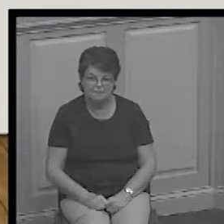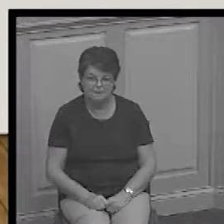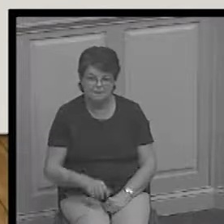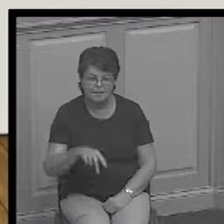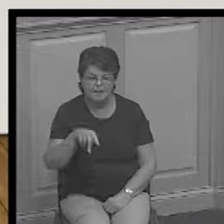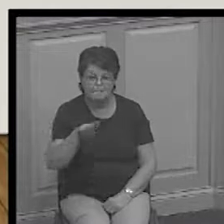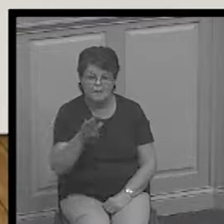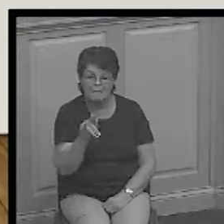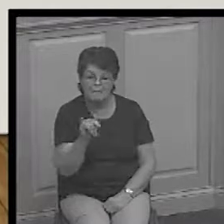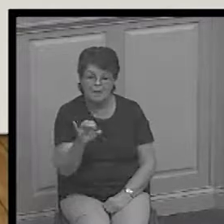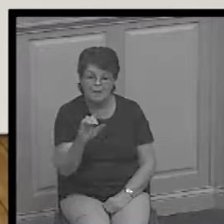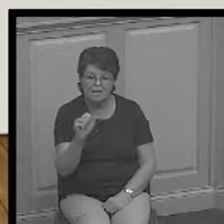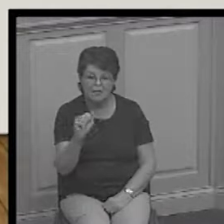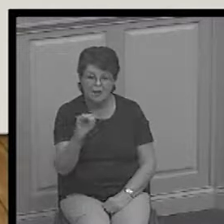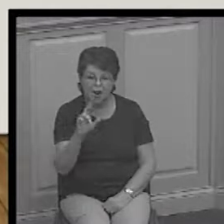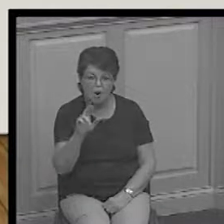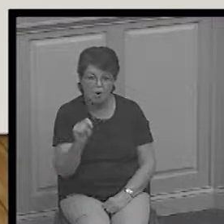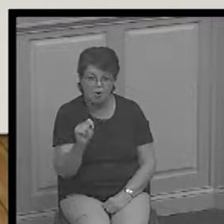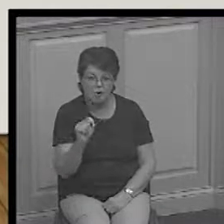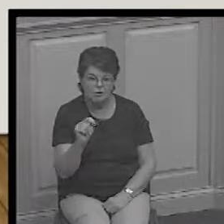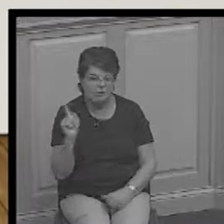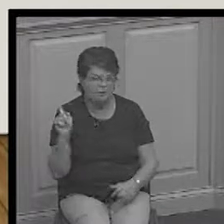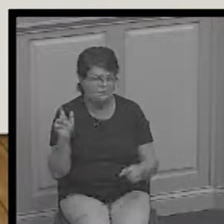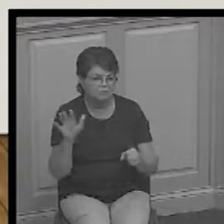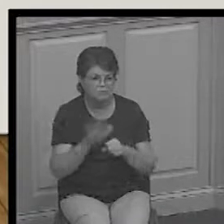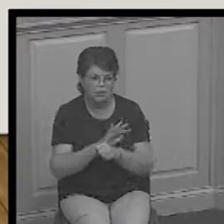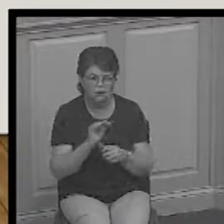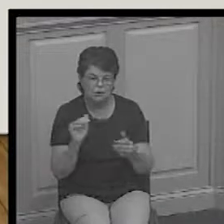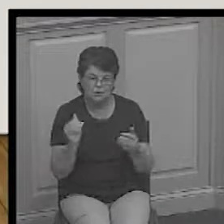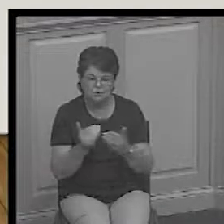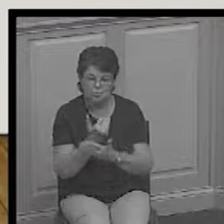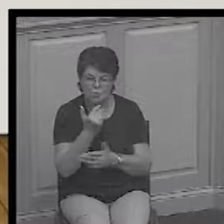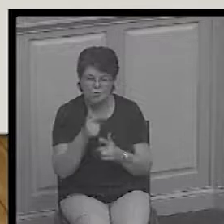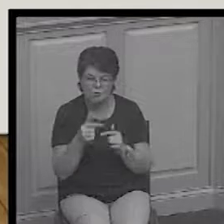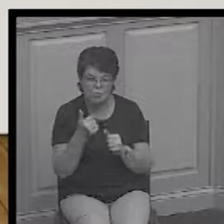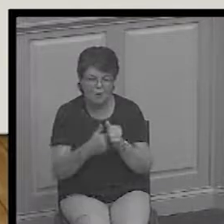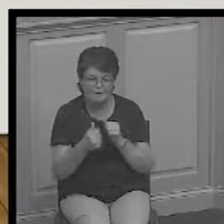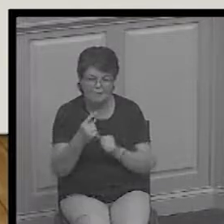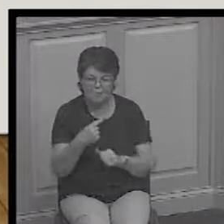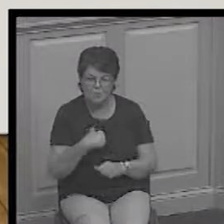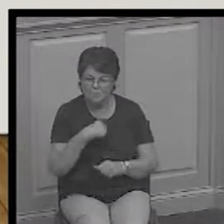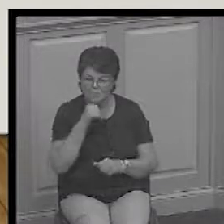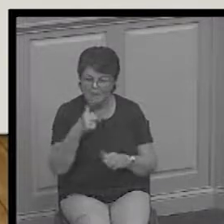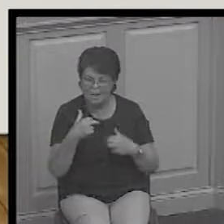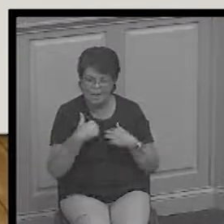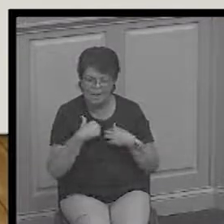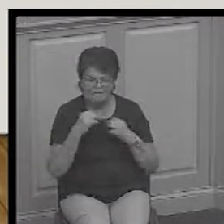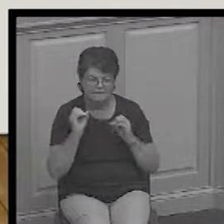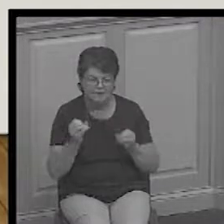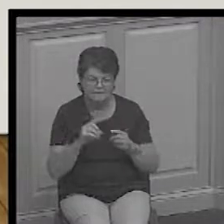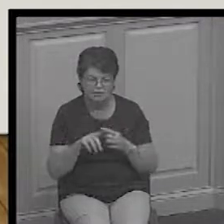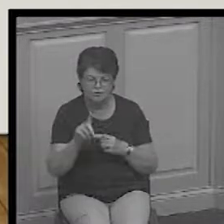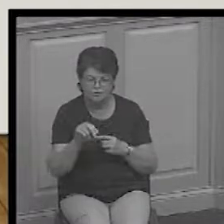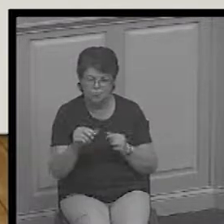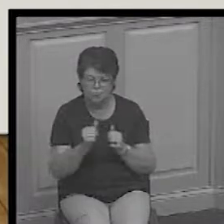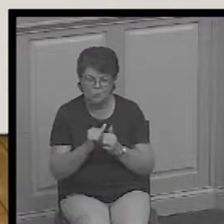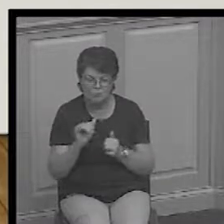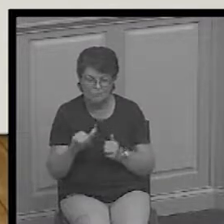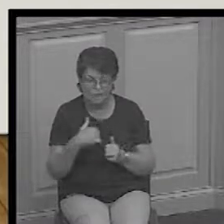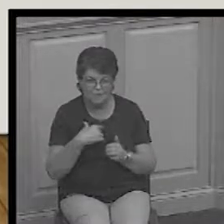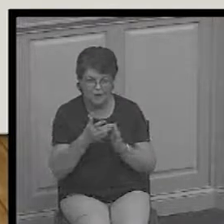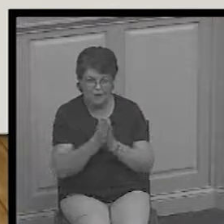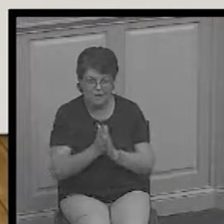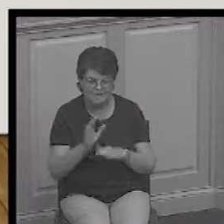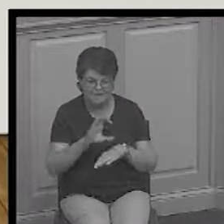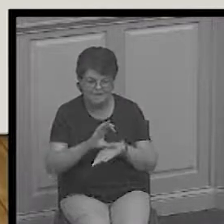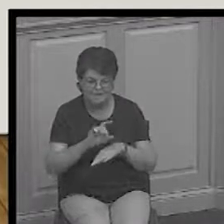Public art. This section is totally new to everybody. We didn't have anything to do with public art. We asked for the consultant